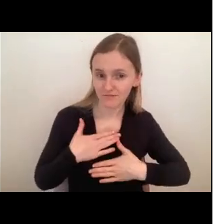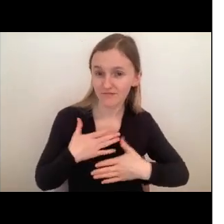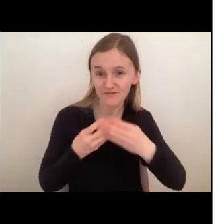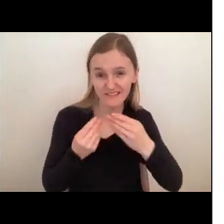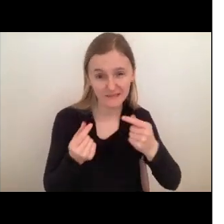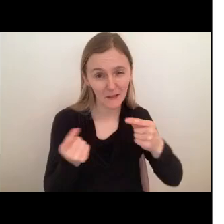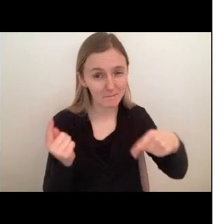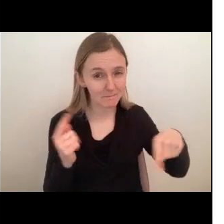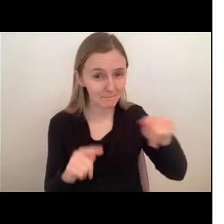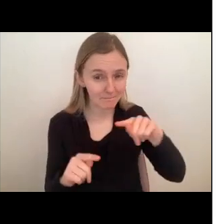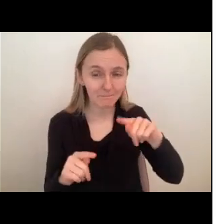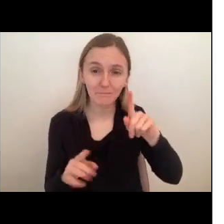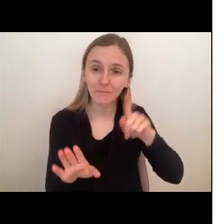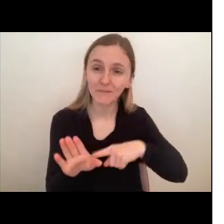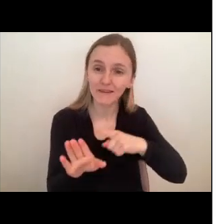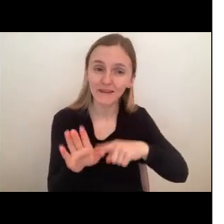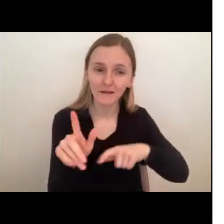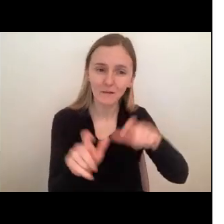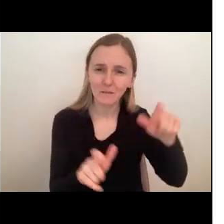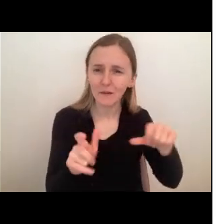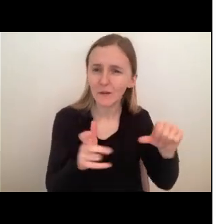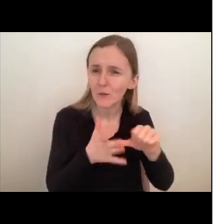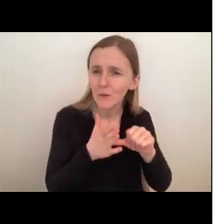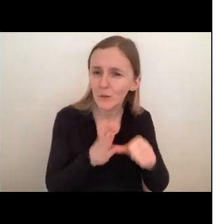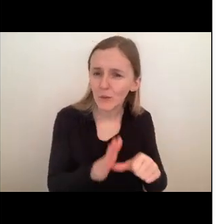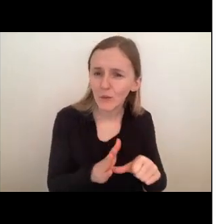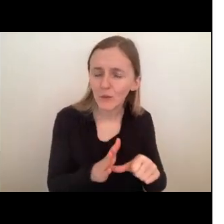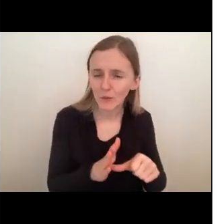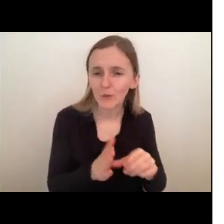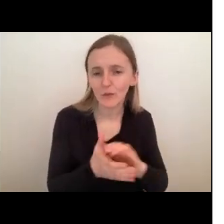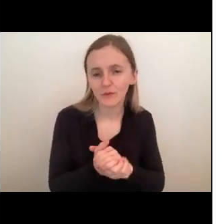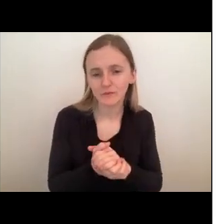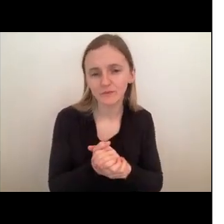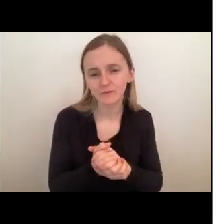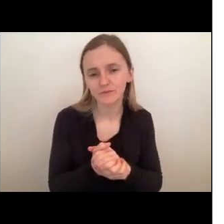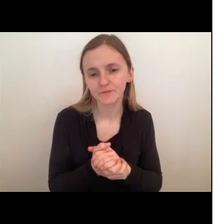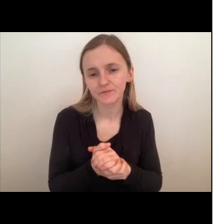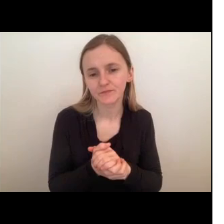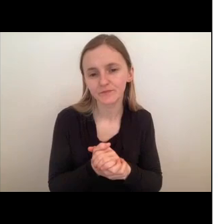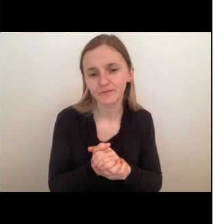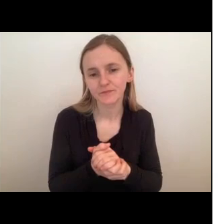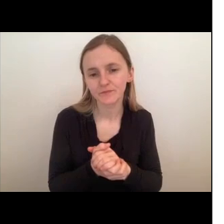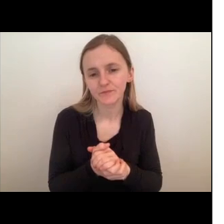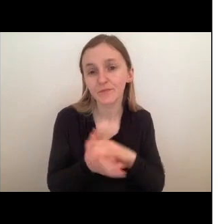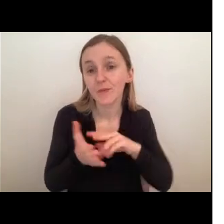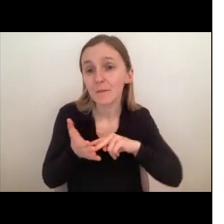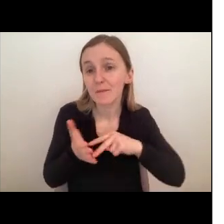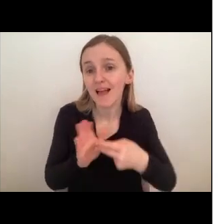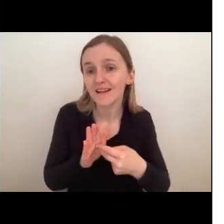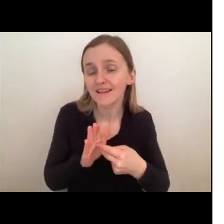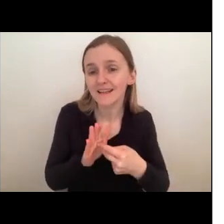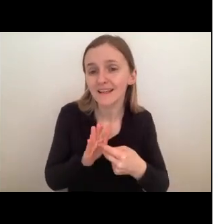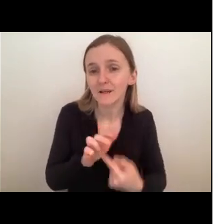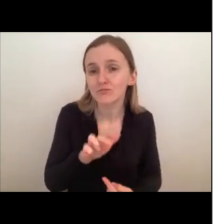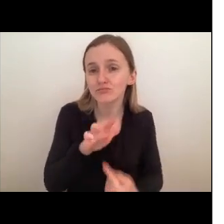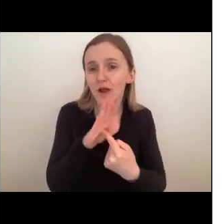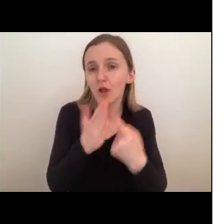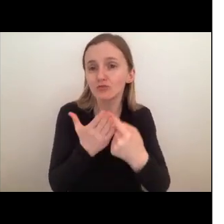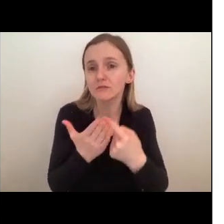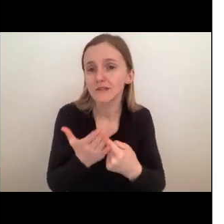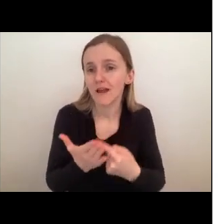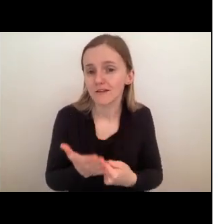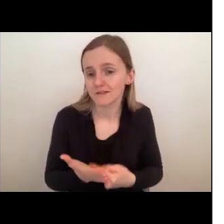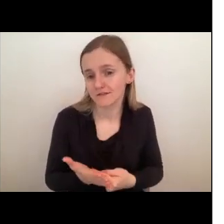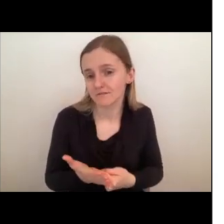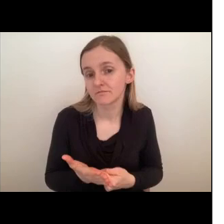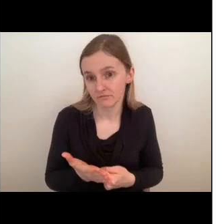they may have some challenges in being able to do that. Planning and prioritising, so being able to